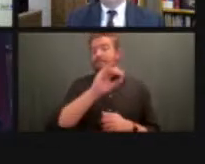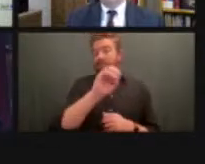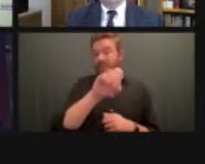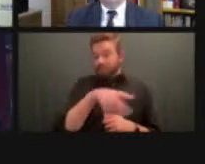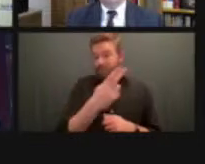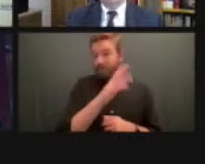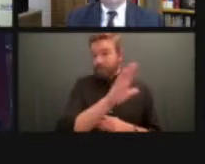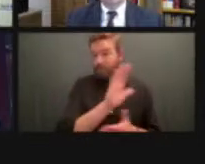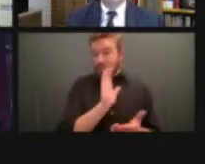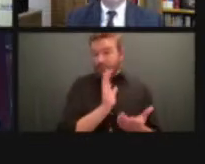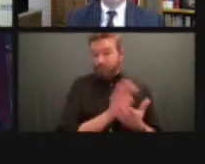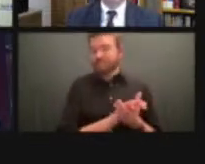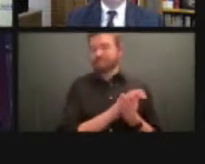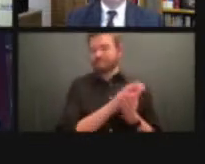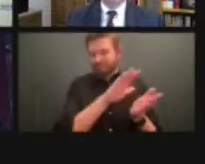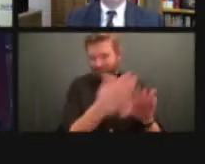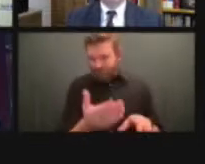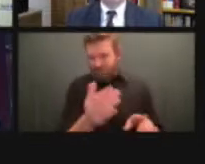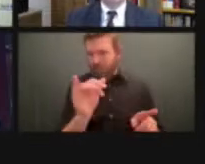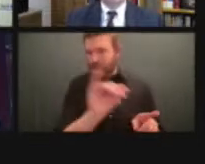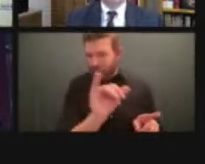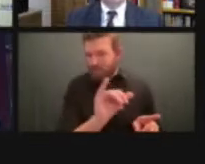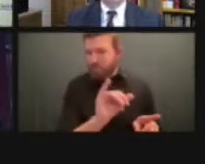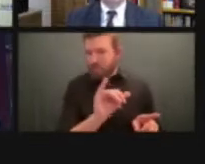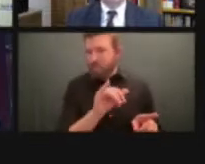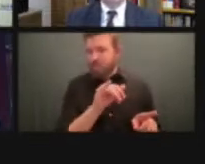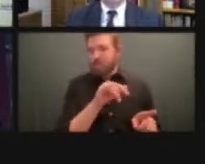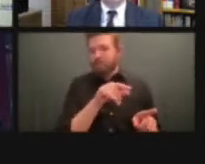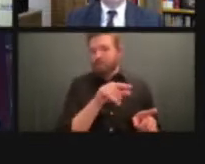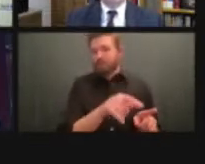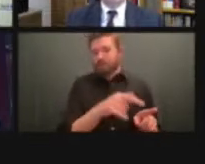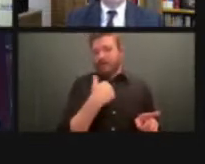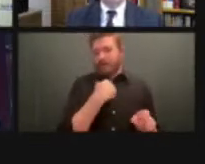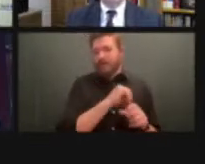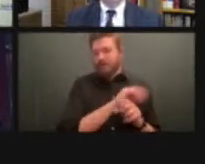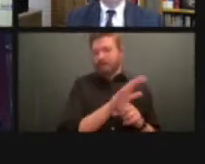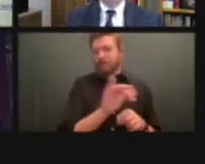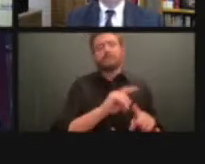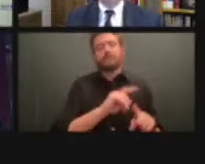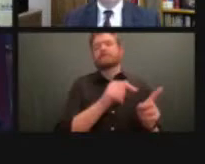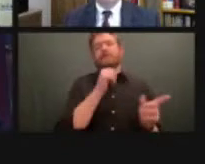on, but she did not die from COVID. I'll come back to that in a moment. And you can't make this